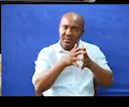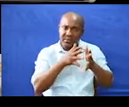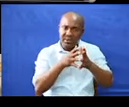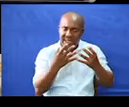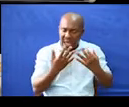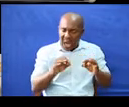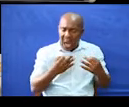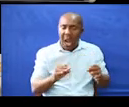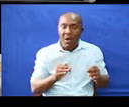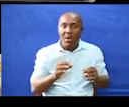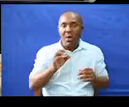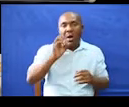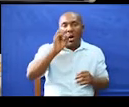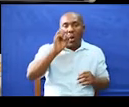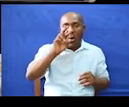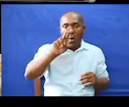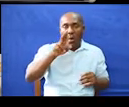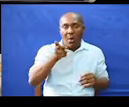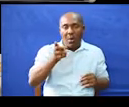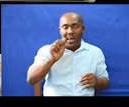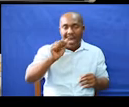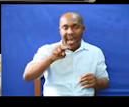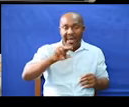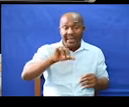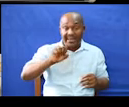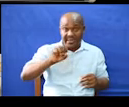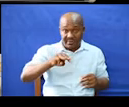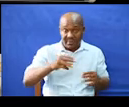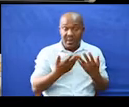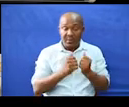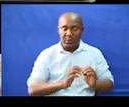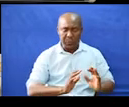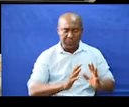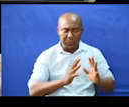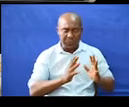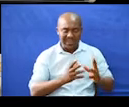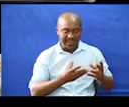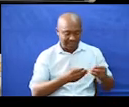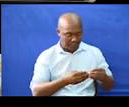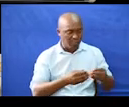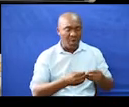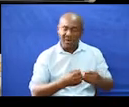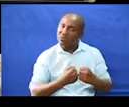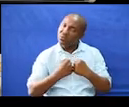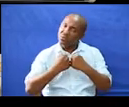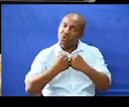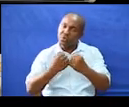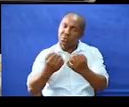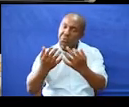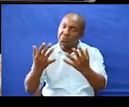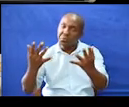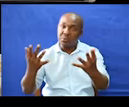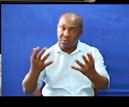how organisms may evolve from simple form to more complex form. Is it